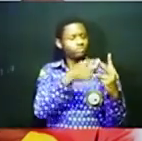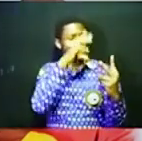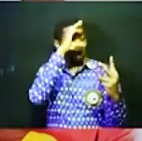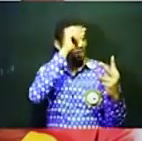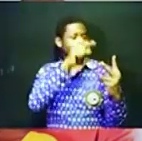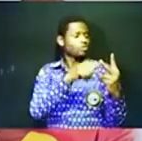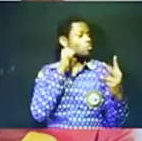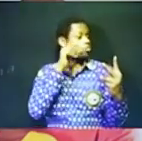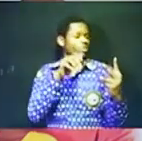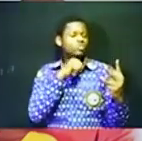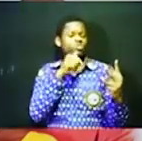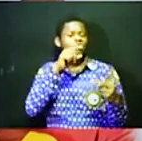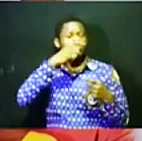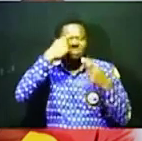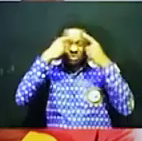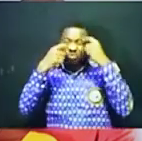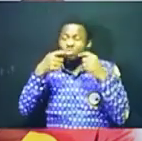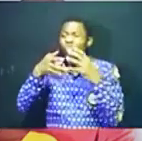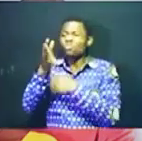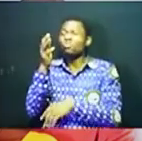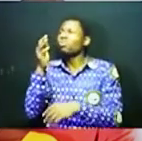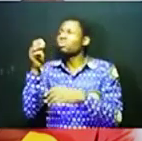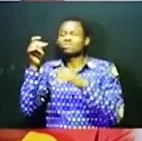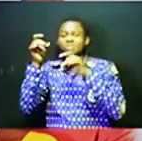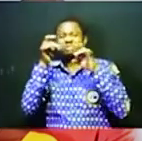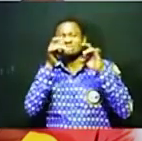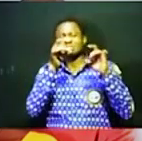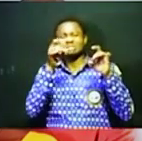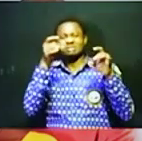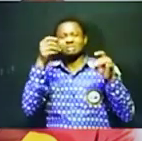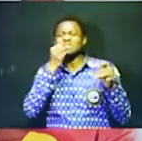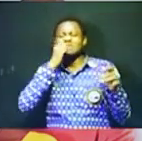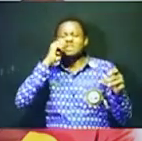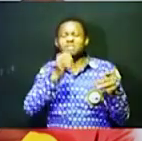not because God has given us something evil. No.